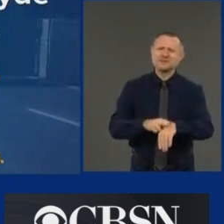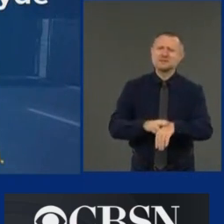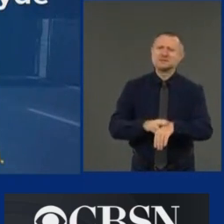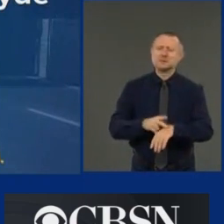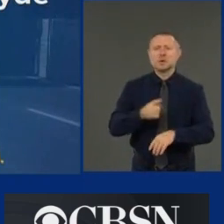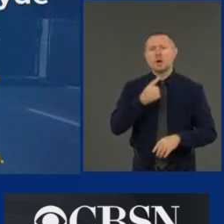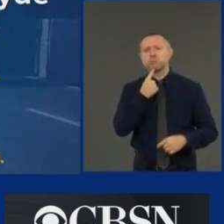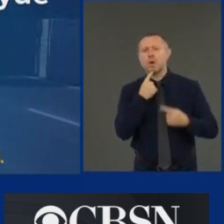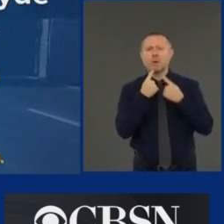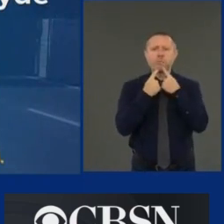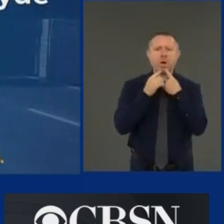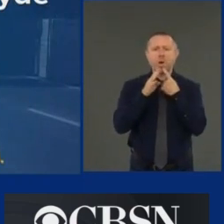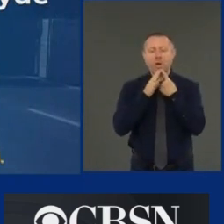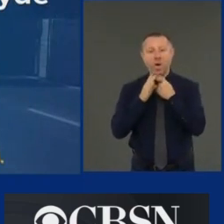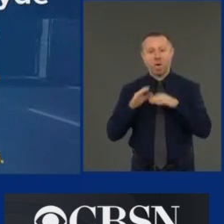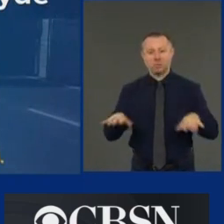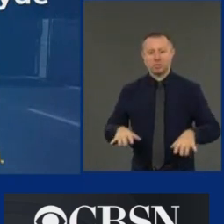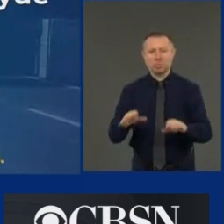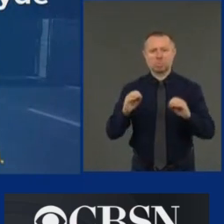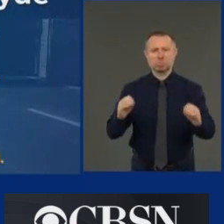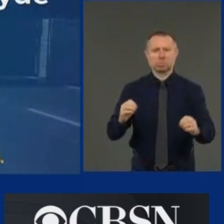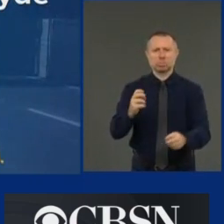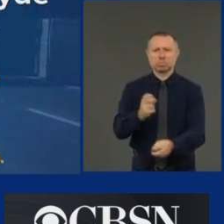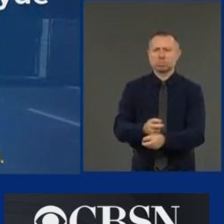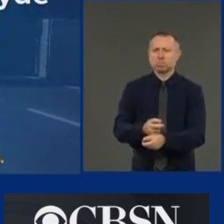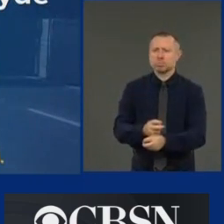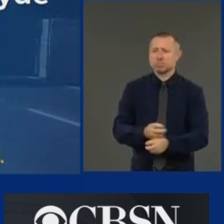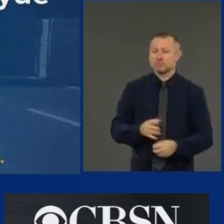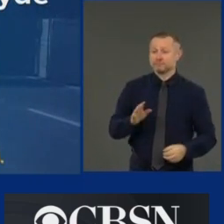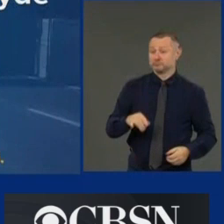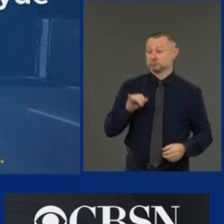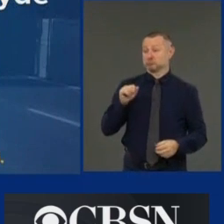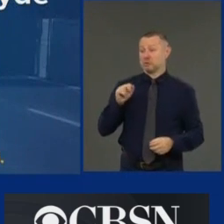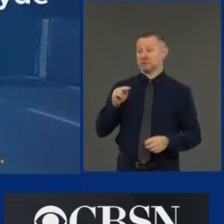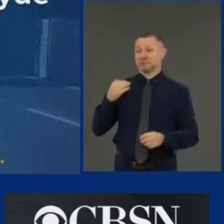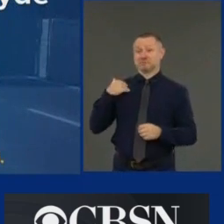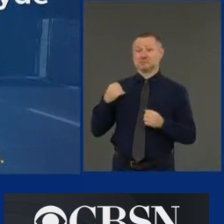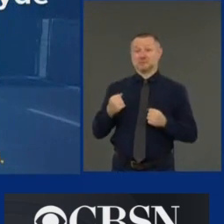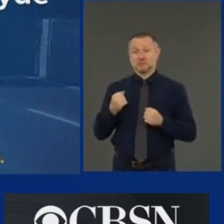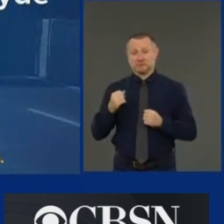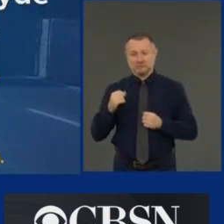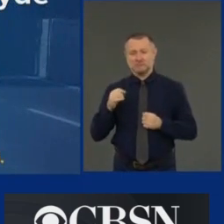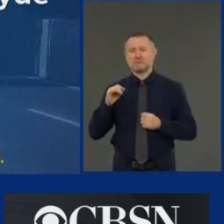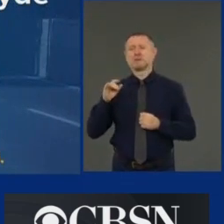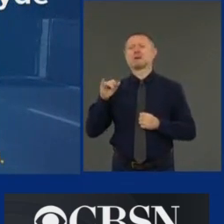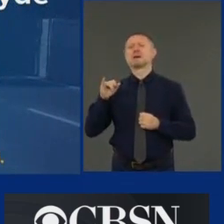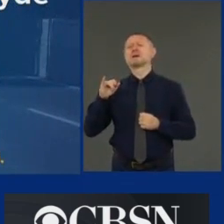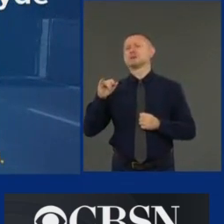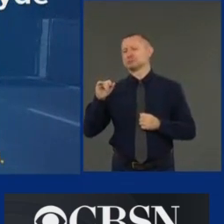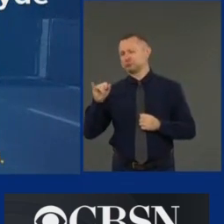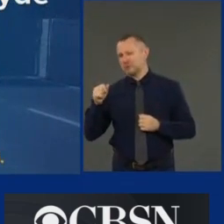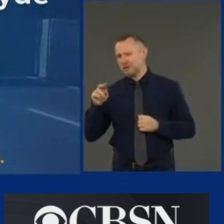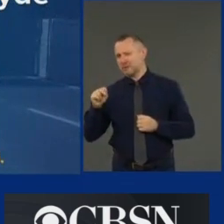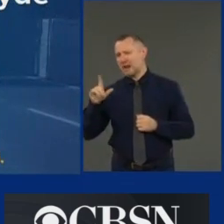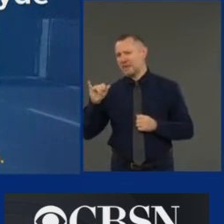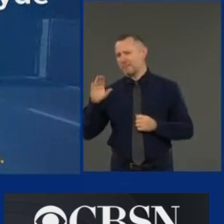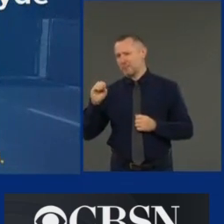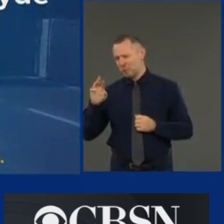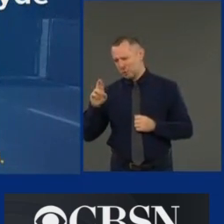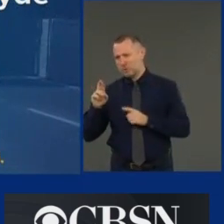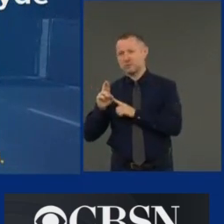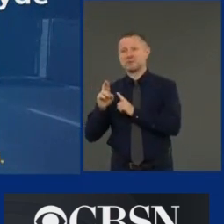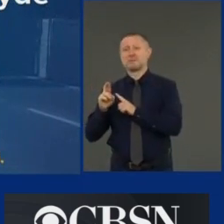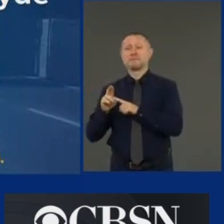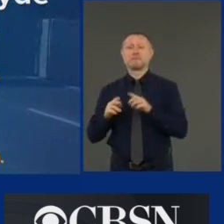but Jano Lieber, Mark Roche, and his group pulled it off. They got it done